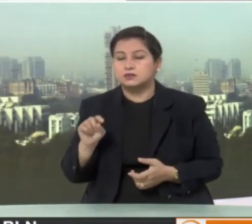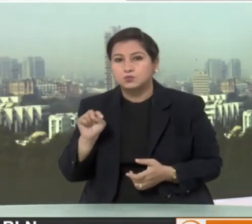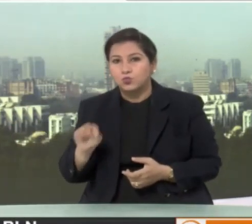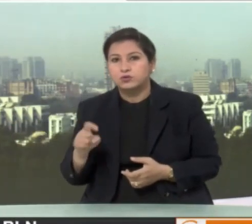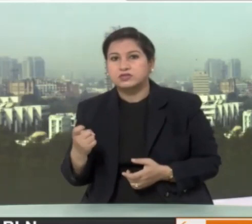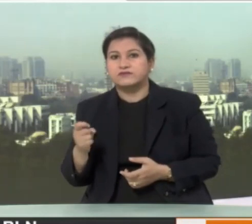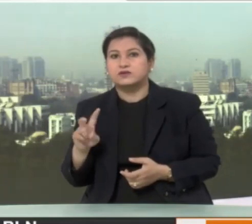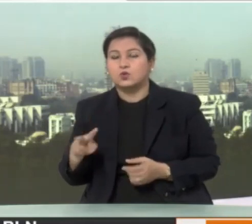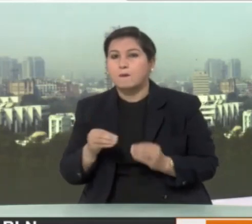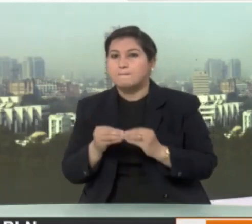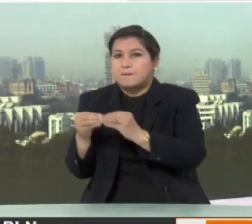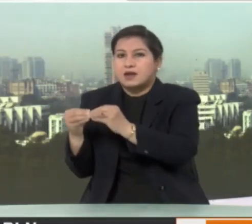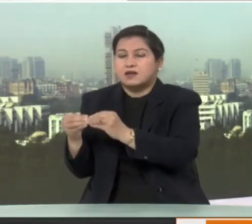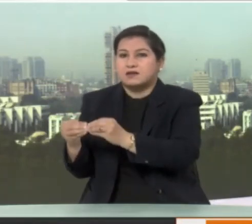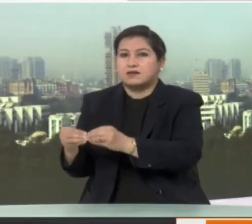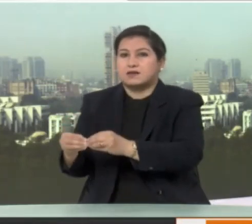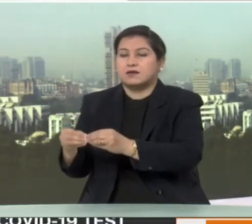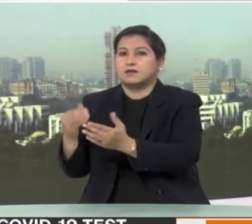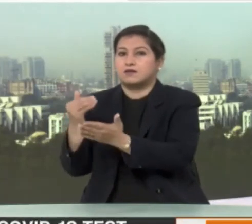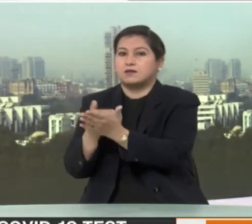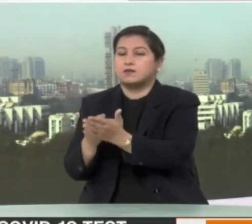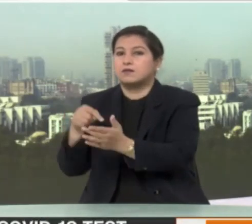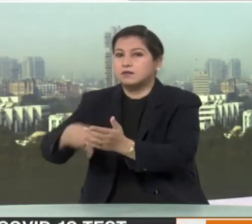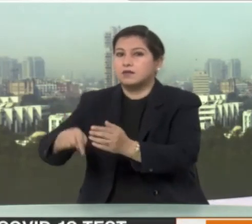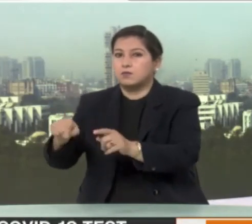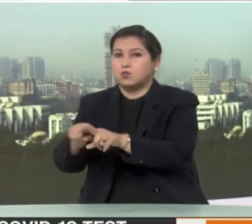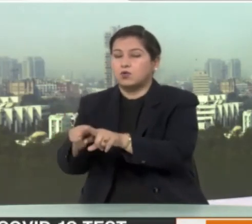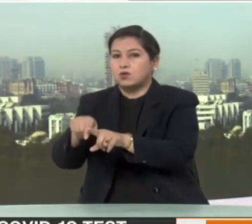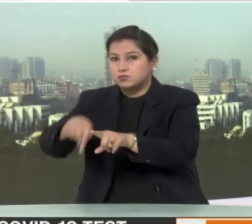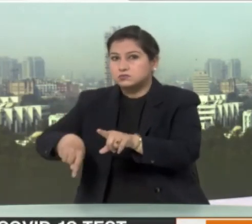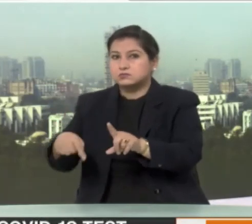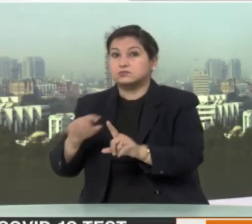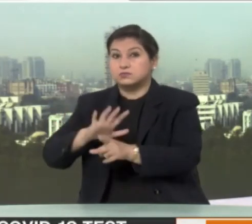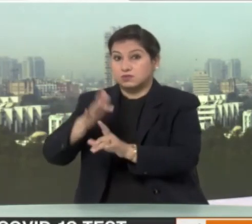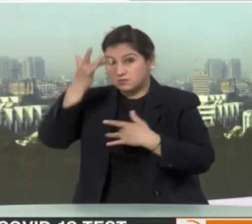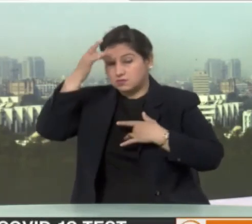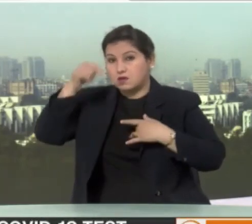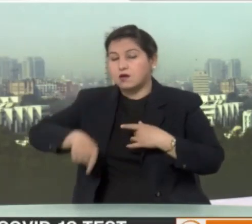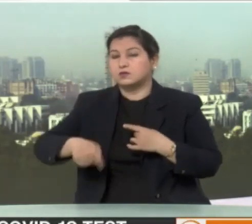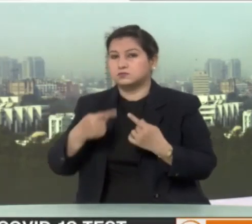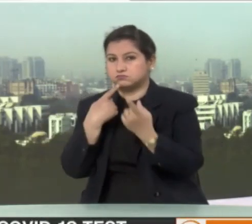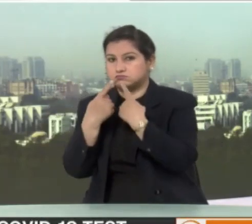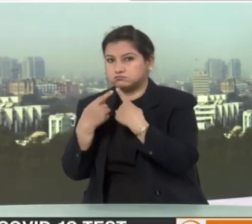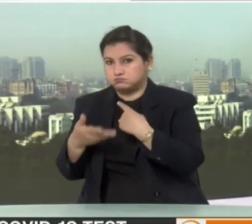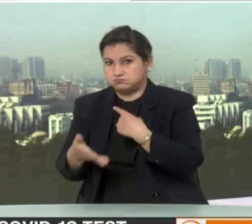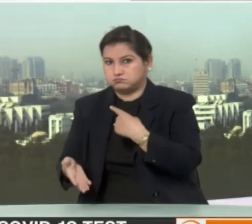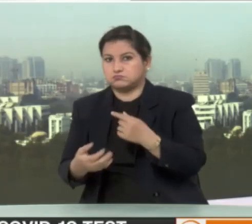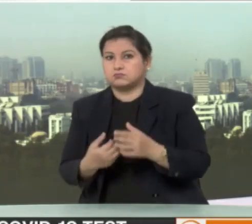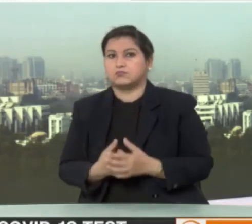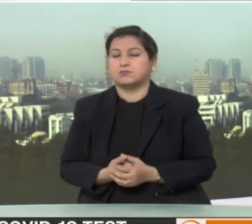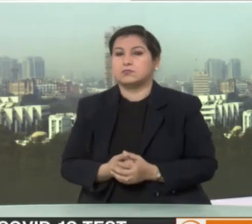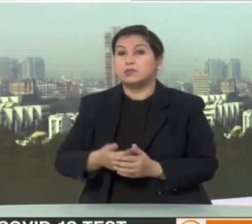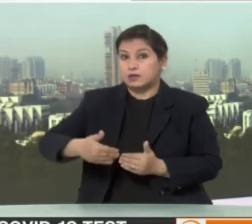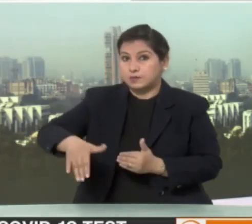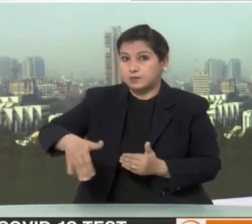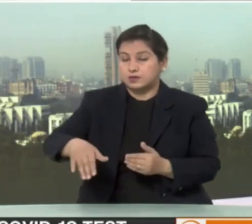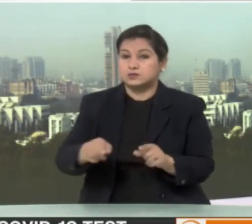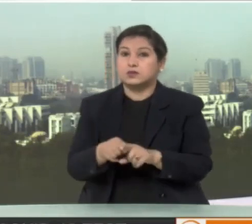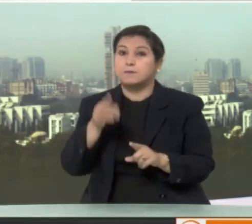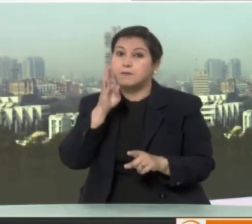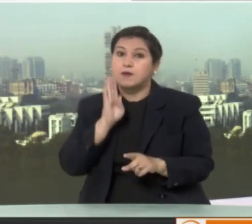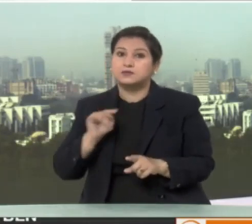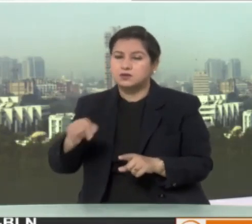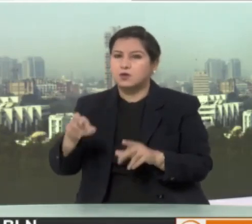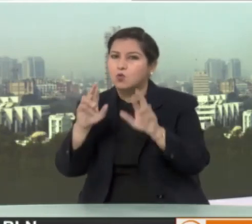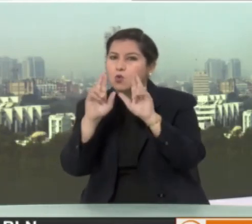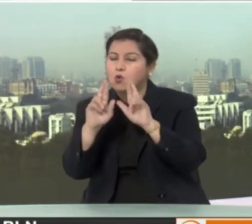billion federal aid program for the states and cities hit by COVID-19 today. In the coming days, Brazil is